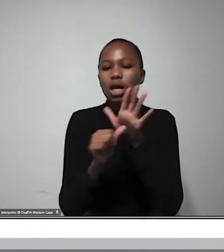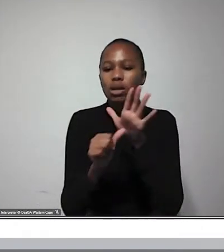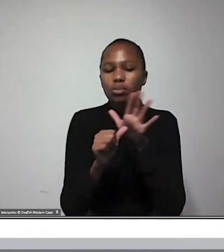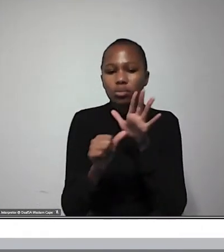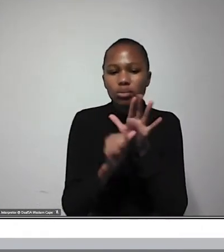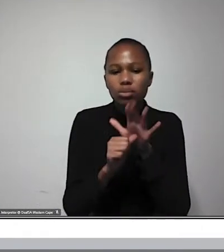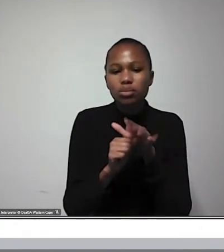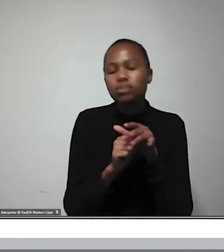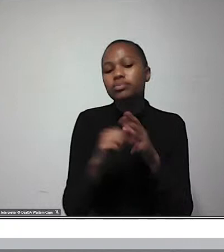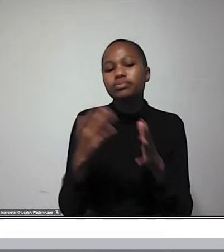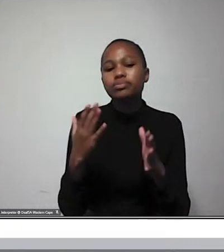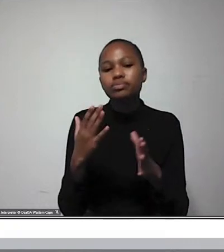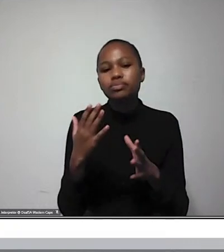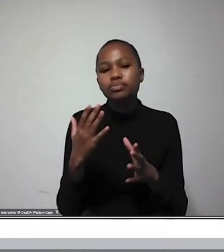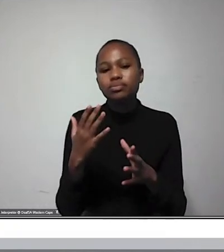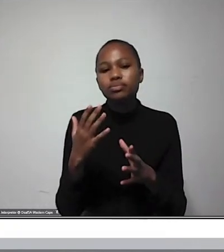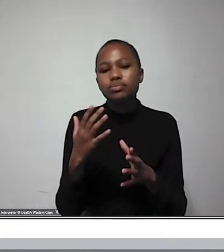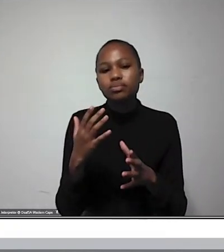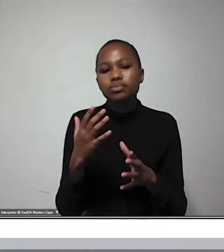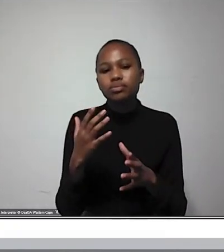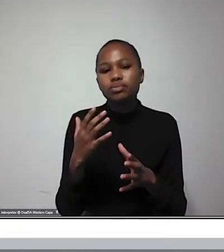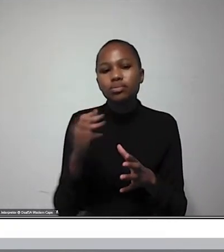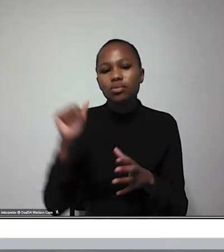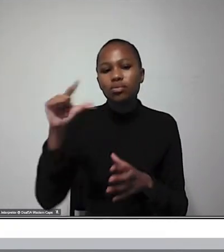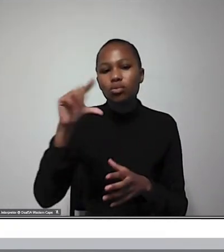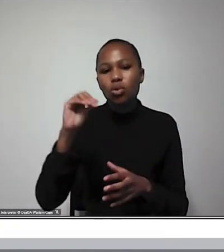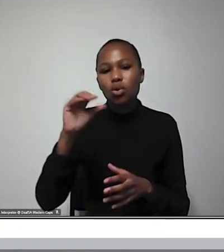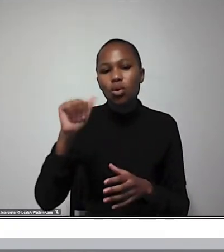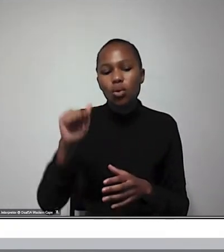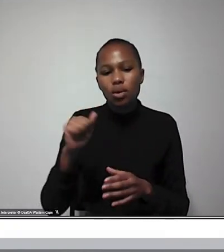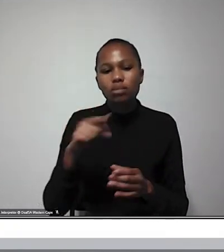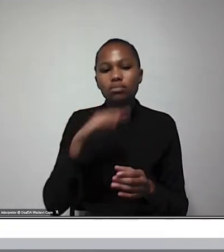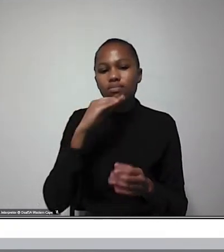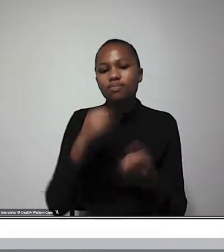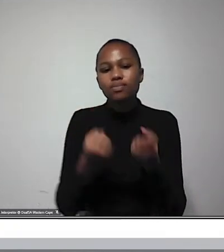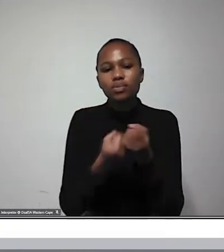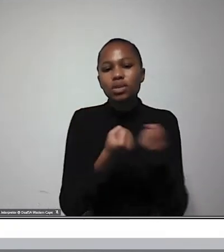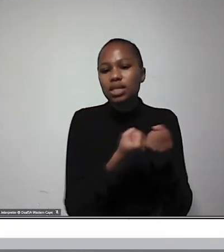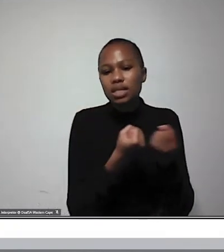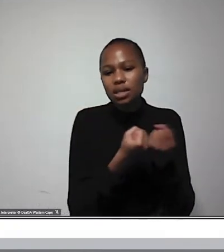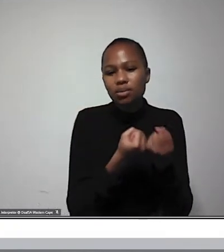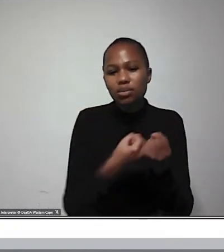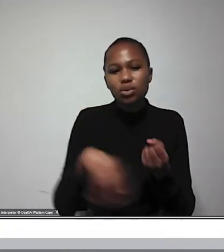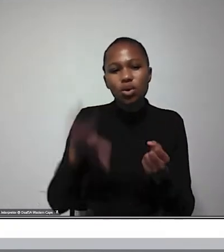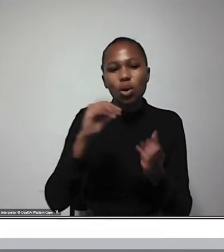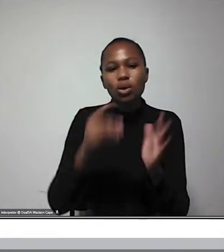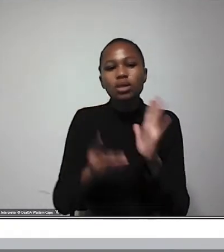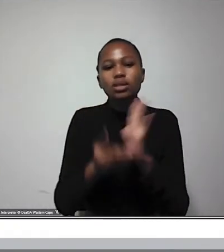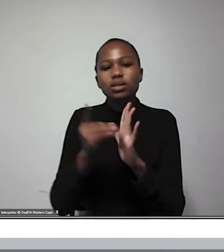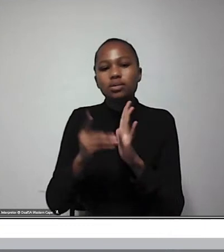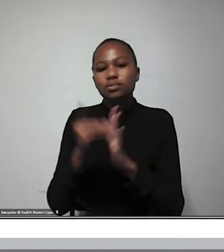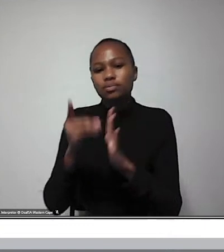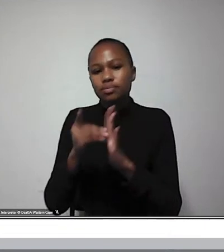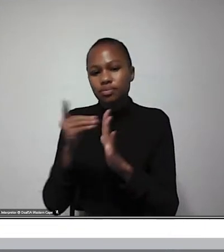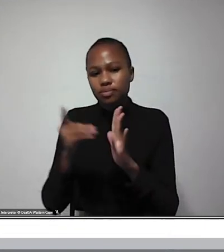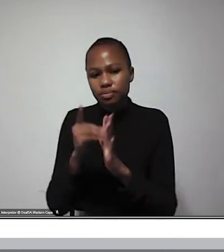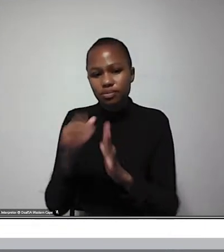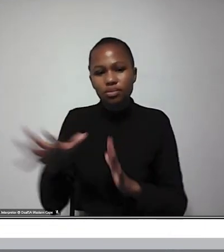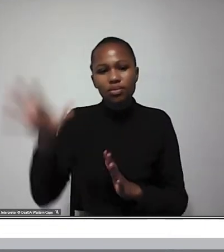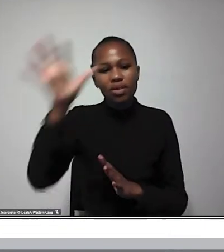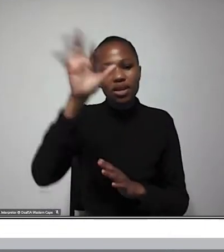regional integration and how AGOA seeks to support in developing intra-Africa trade and investment as